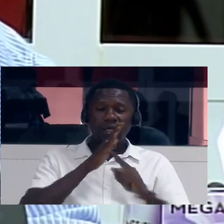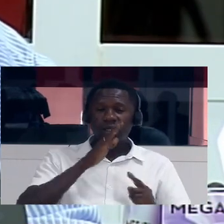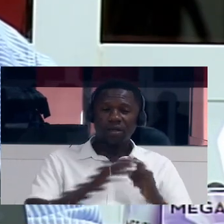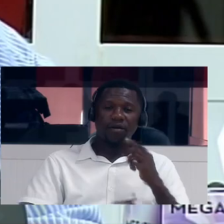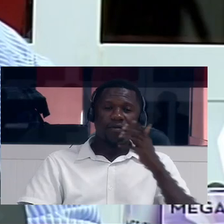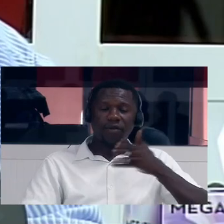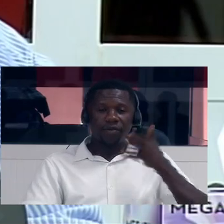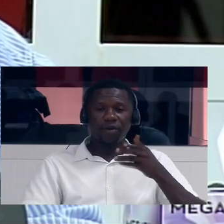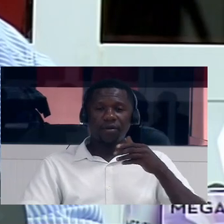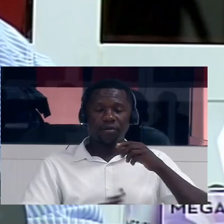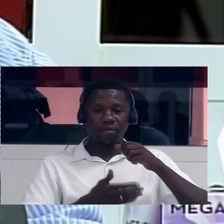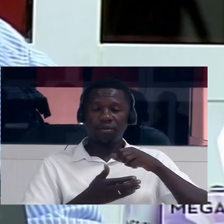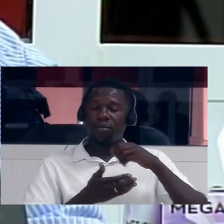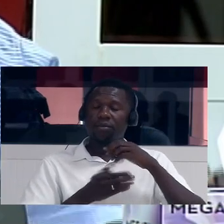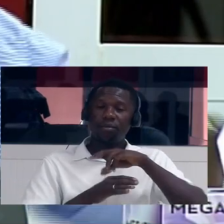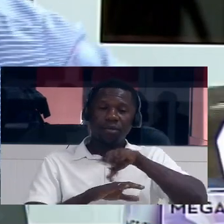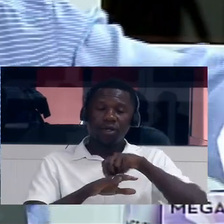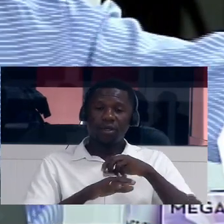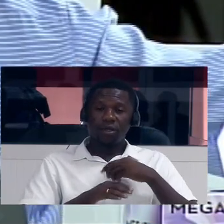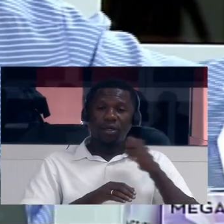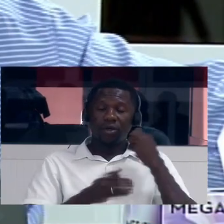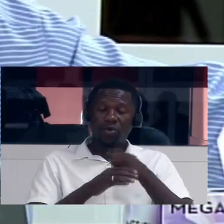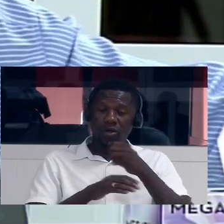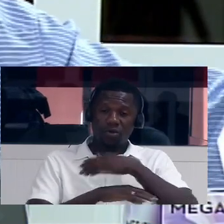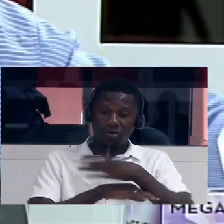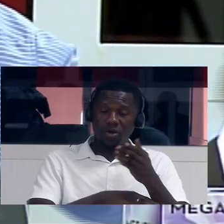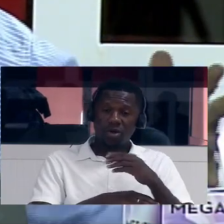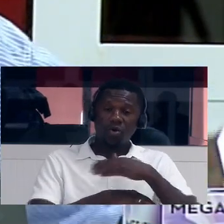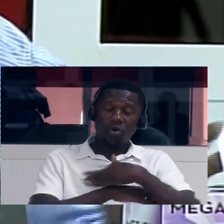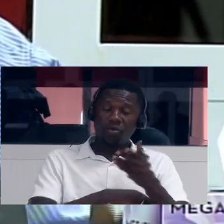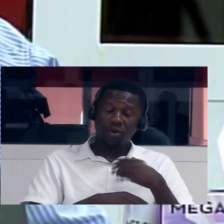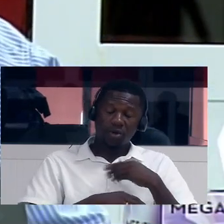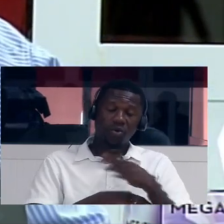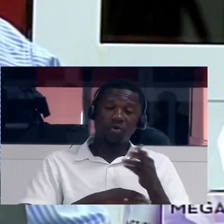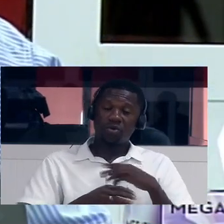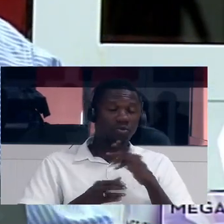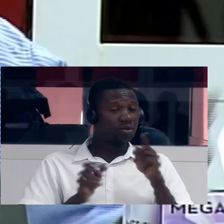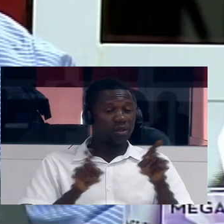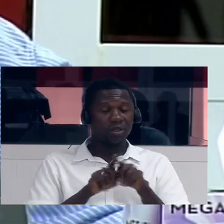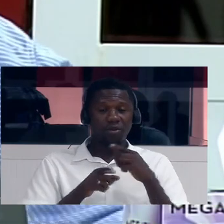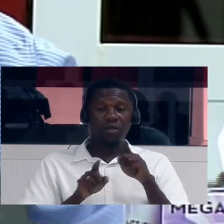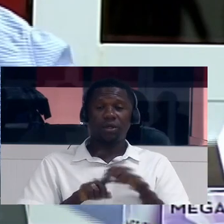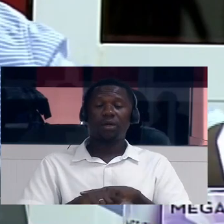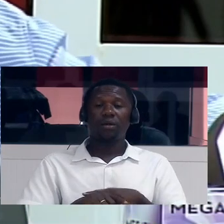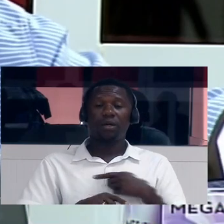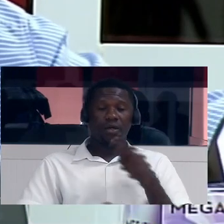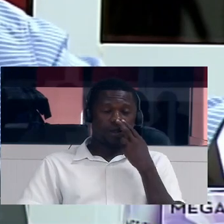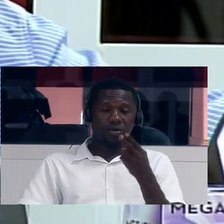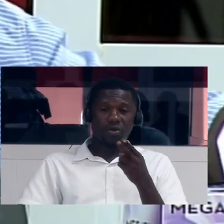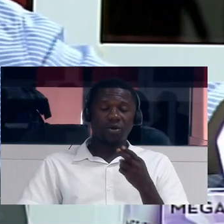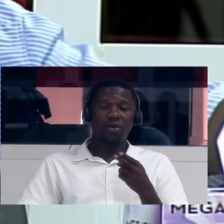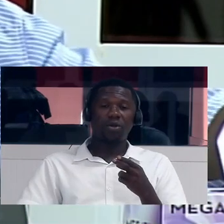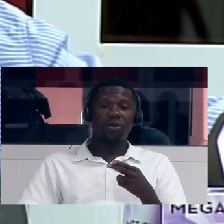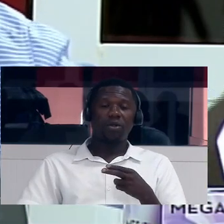15, 20 minutes, I had my door. The knocking the door and the opening of my door was this almost simultaneous. And I saw Tamsin holding his